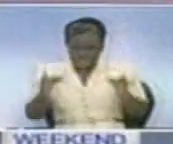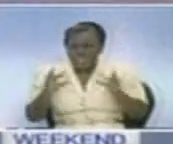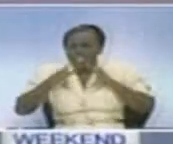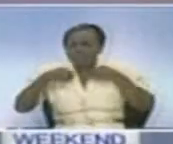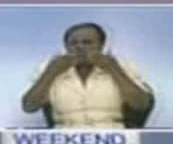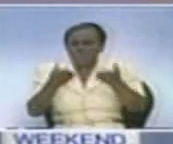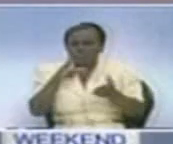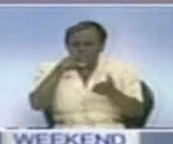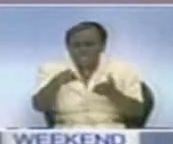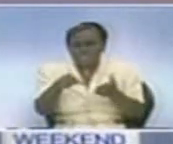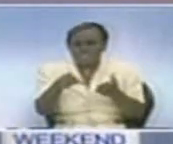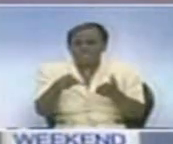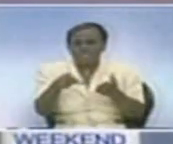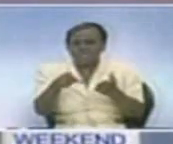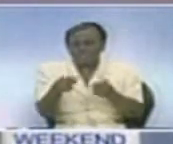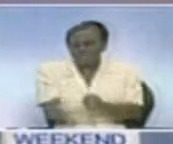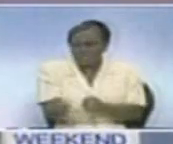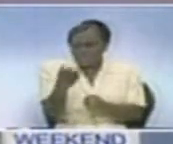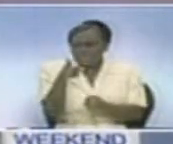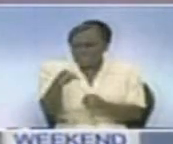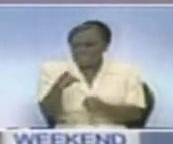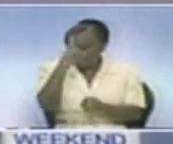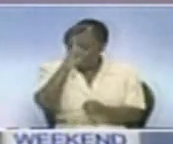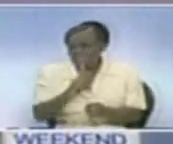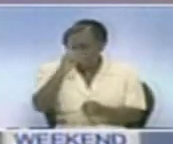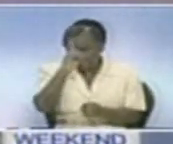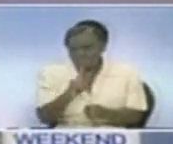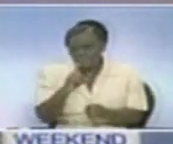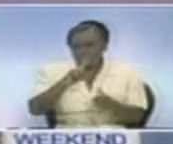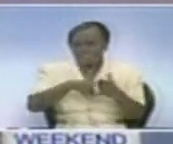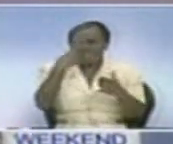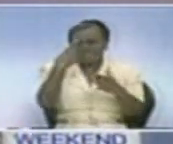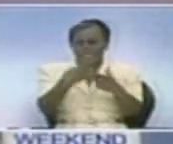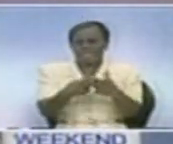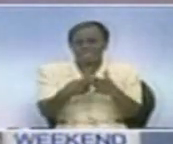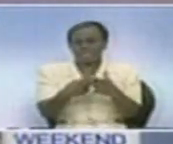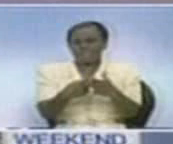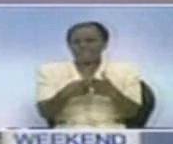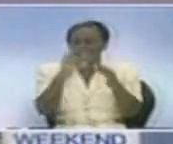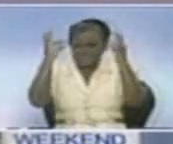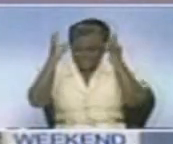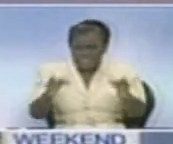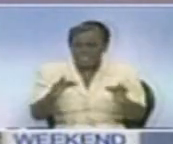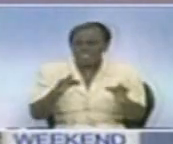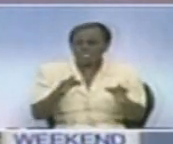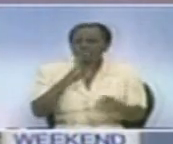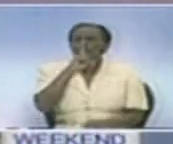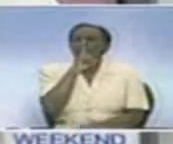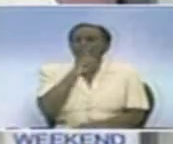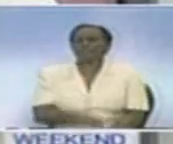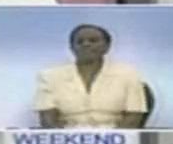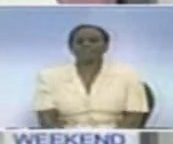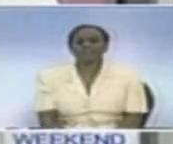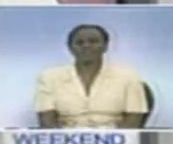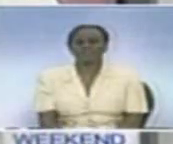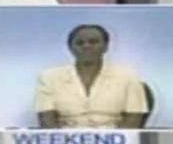and it's of this nature, and with the attack that we saw was quite massive, and to then decide to not do anything about it. I